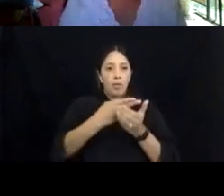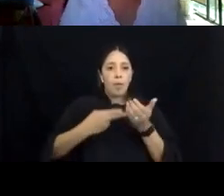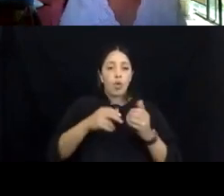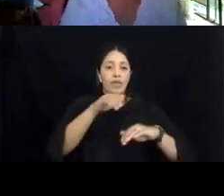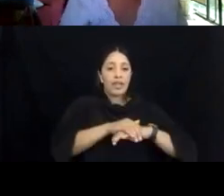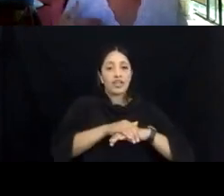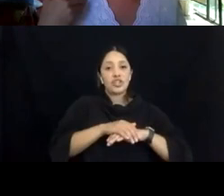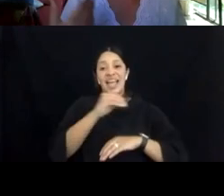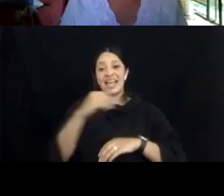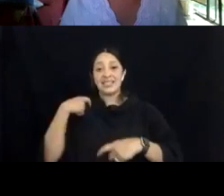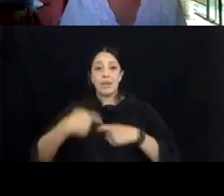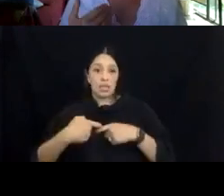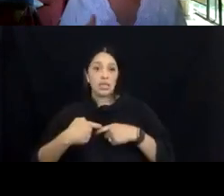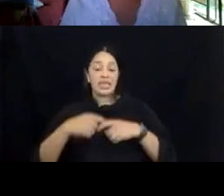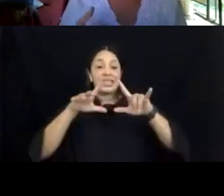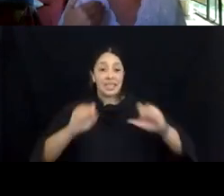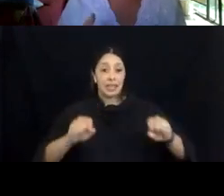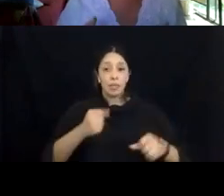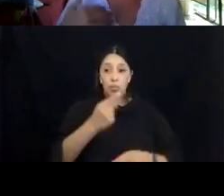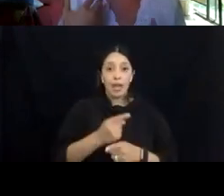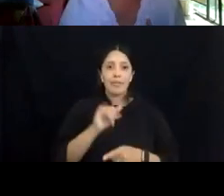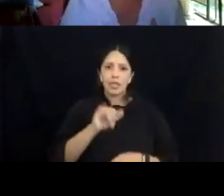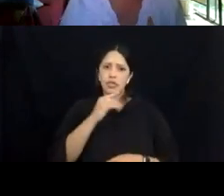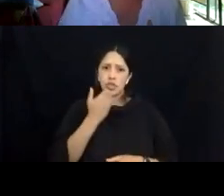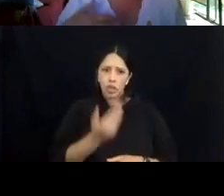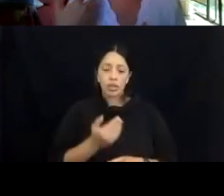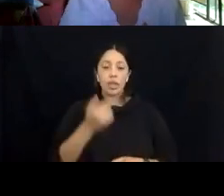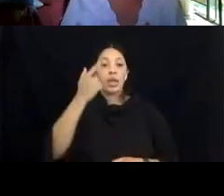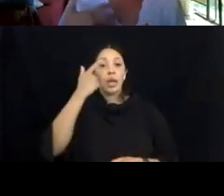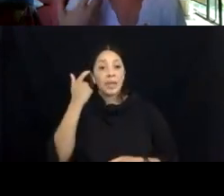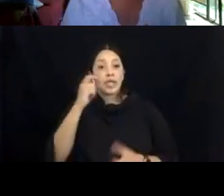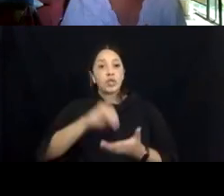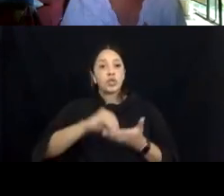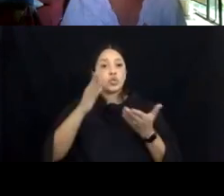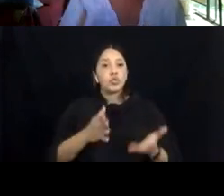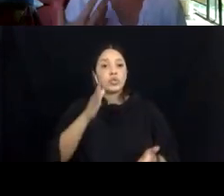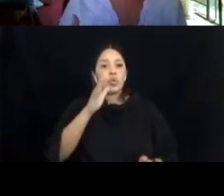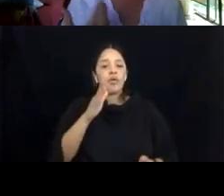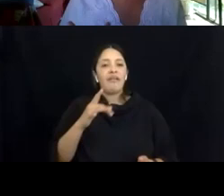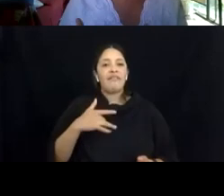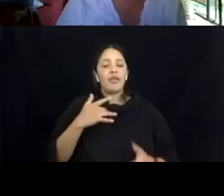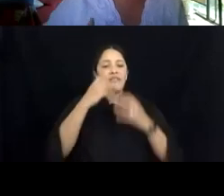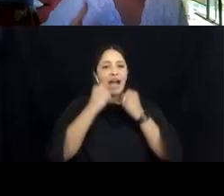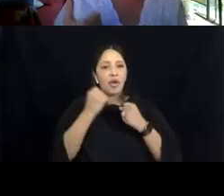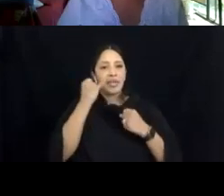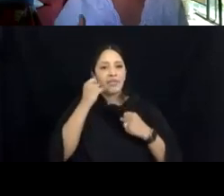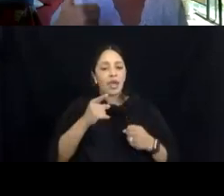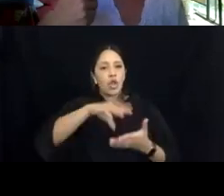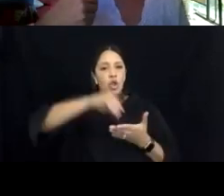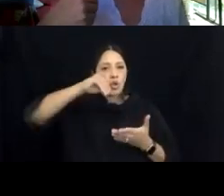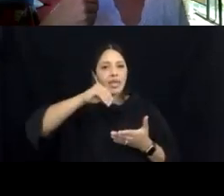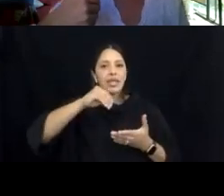in the right direction, right? Because then students are going to feel valued if they're learning in their home language, and if they feel